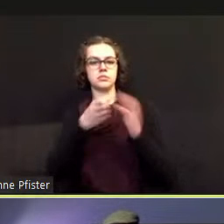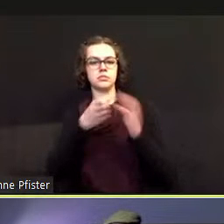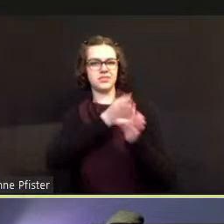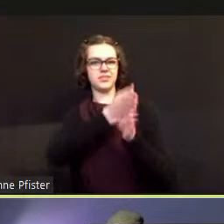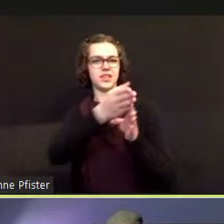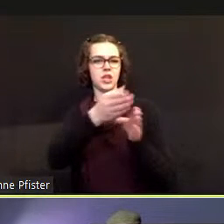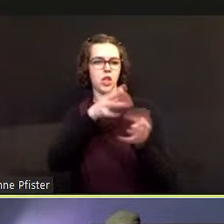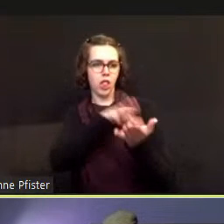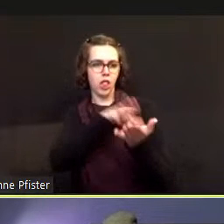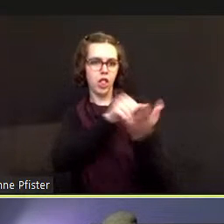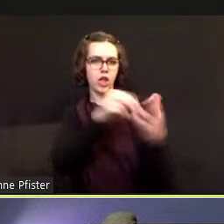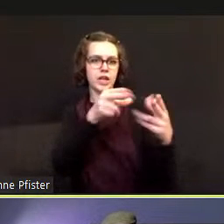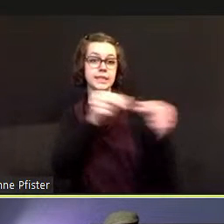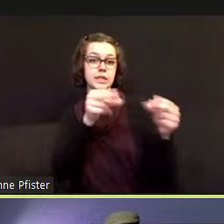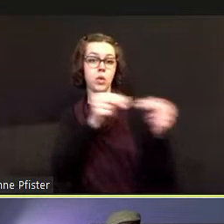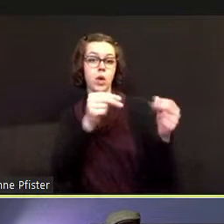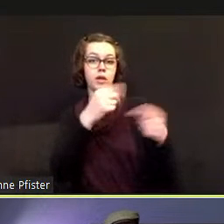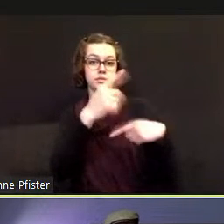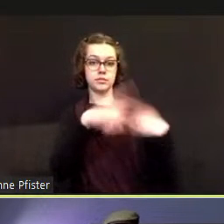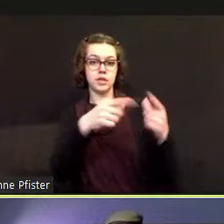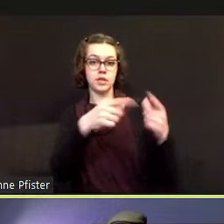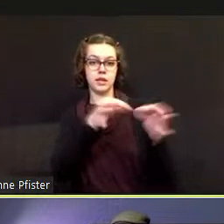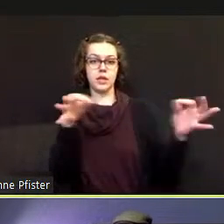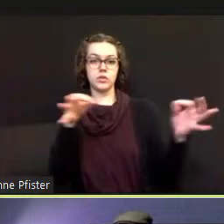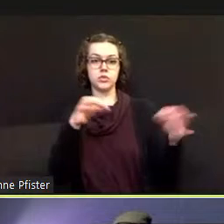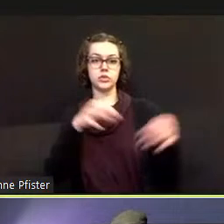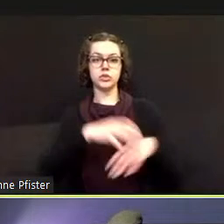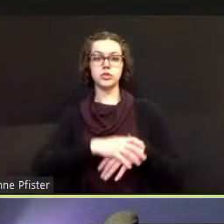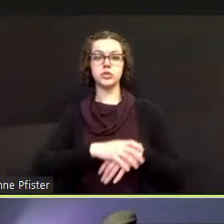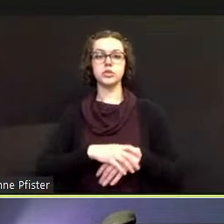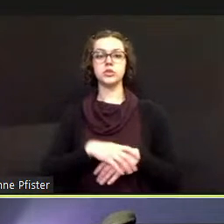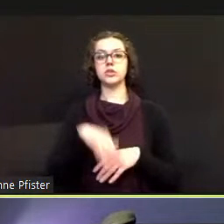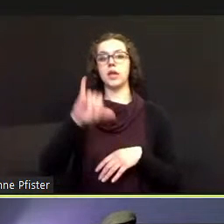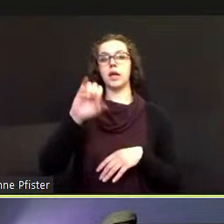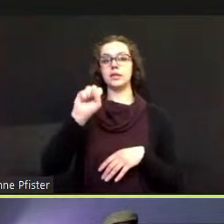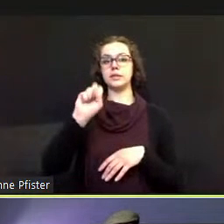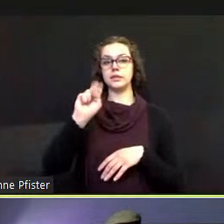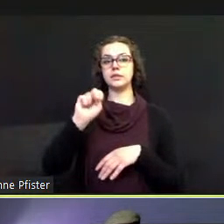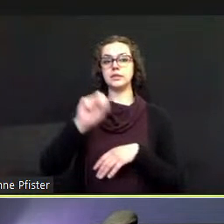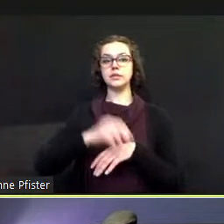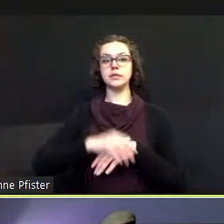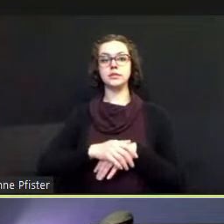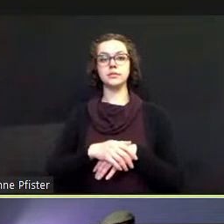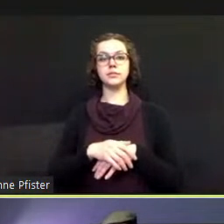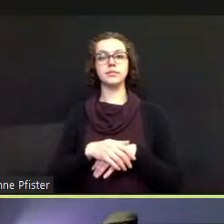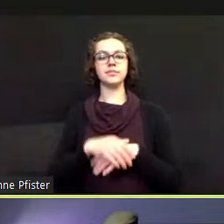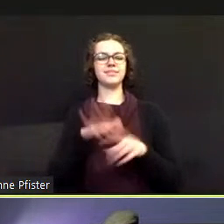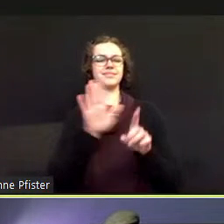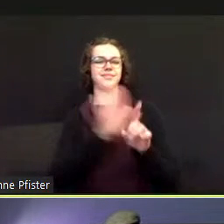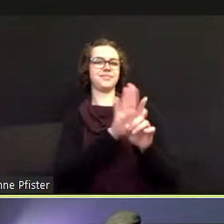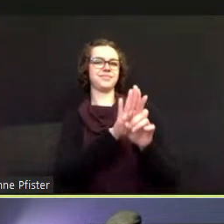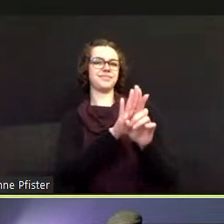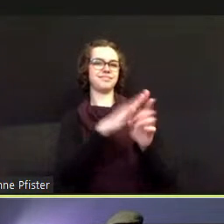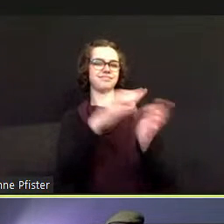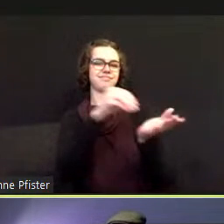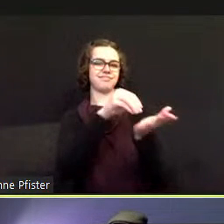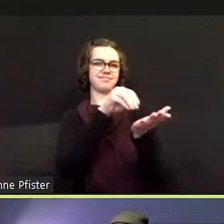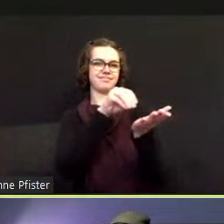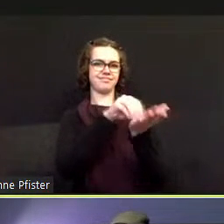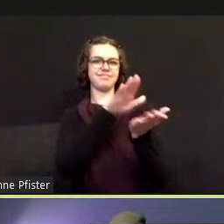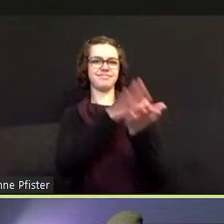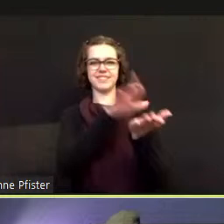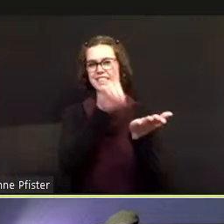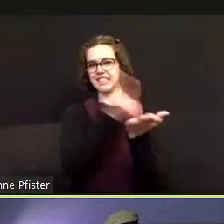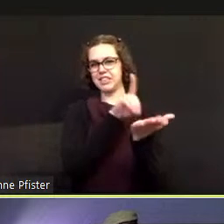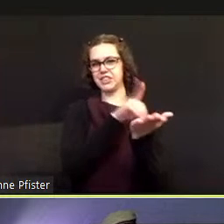Nicaraguan sign language. Idioma de Señas de Nicaragua is the way the deaf folks down there have named it in their dictionary. And